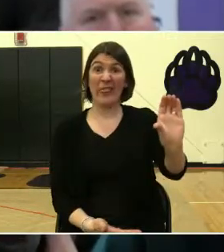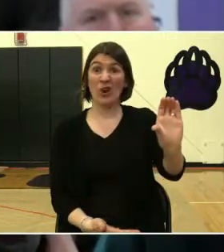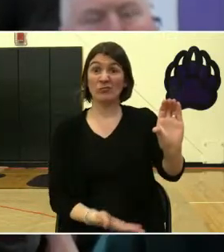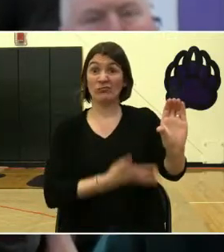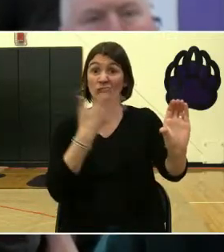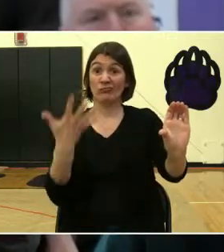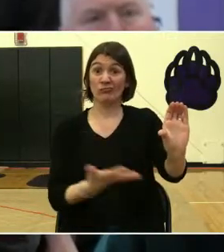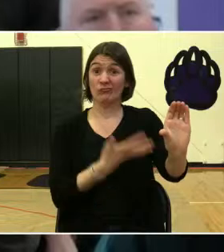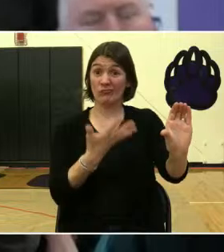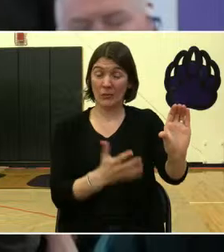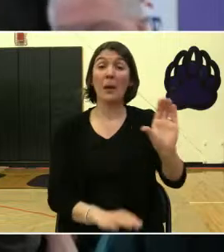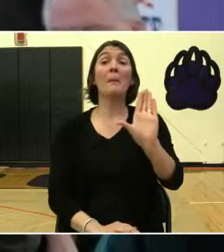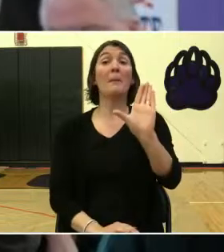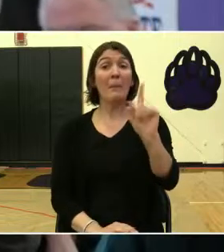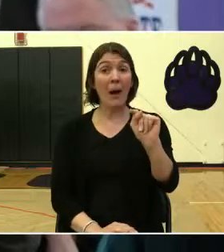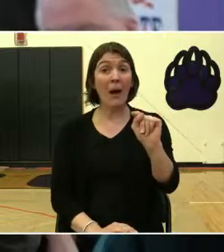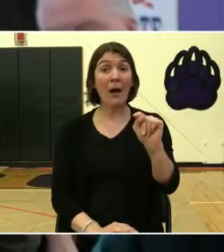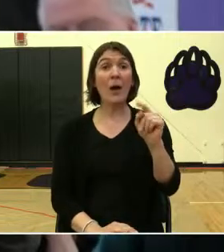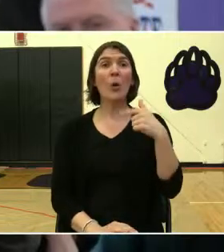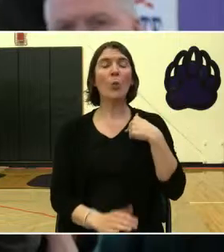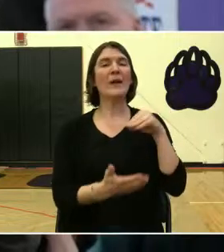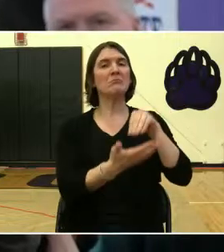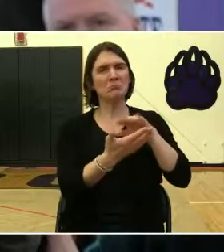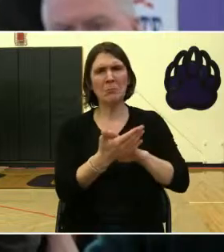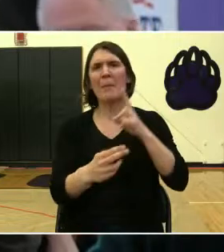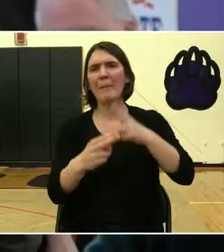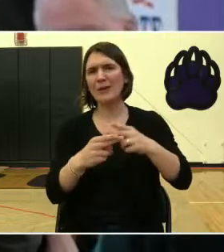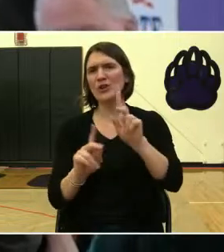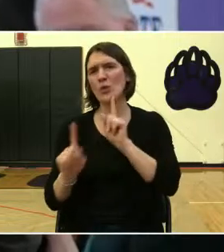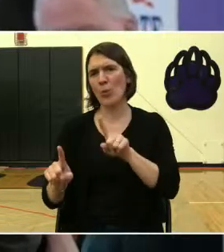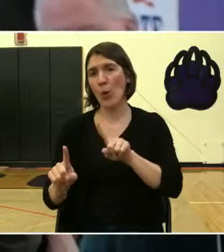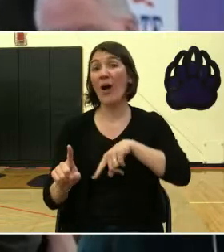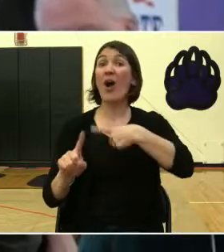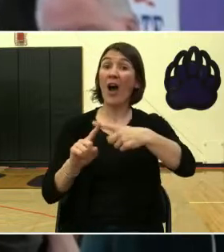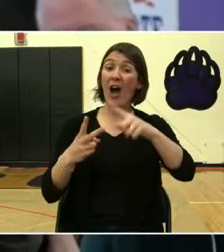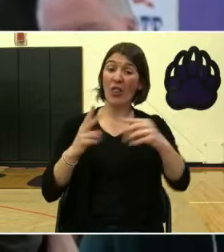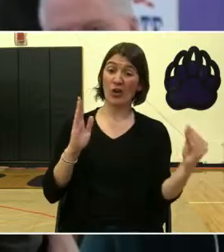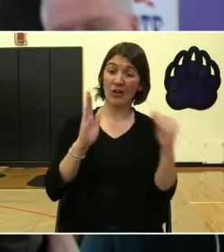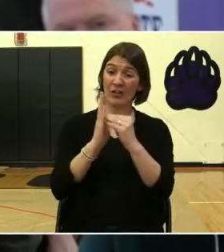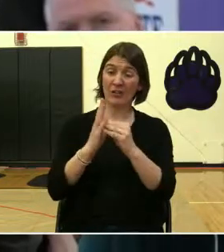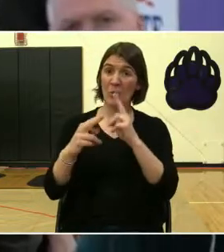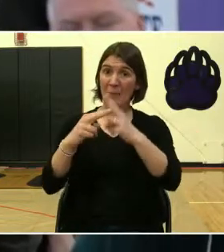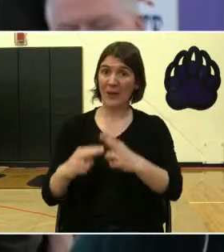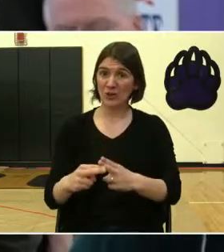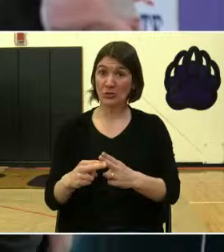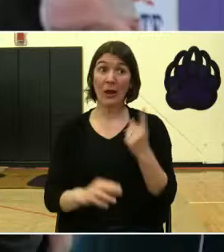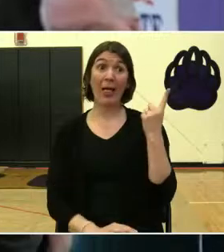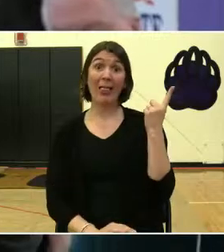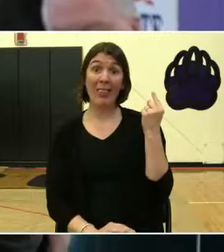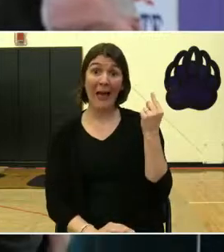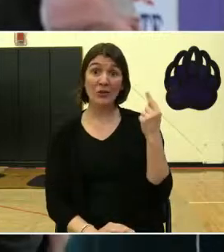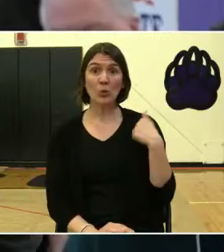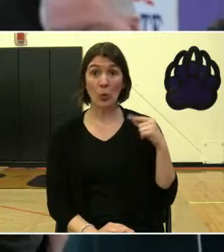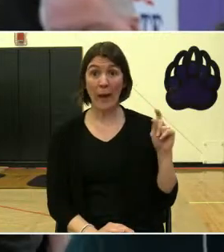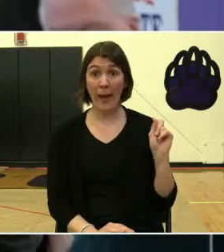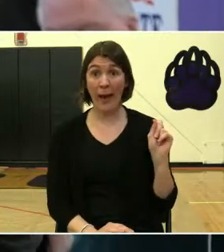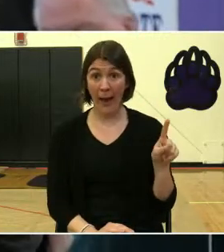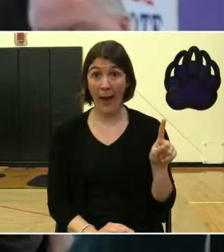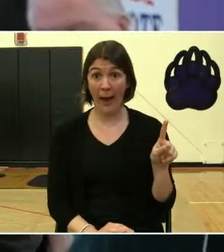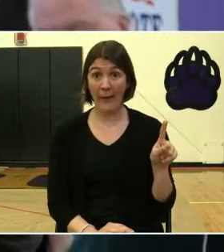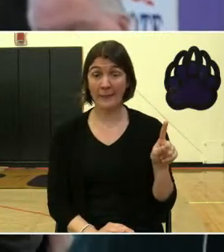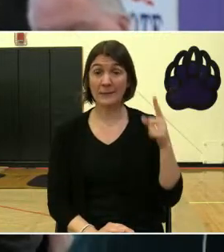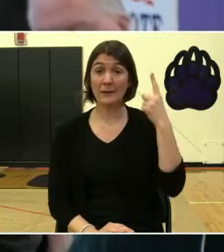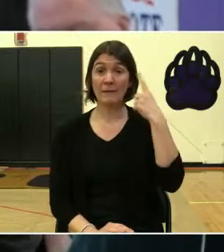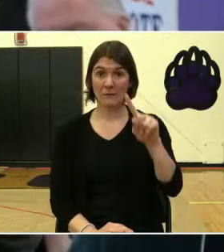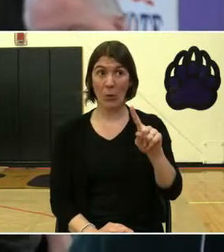think what motivated what we wrote in the finance committee was that we had asked last year